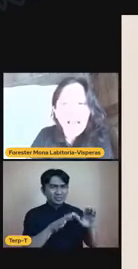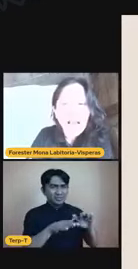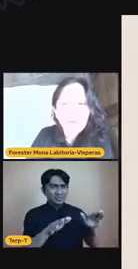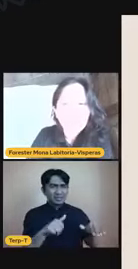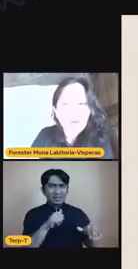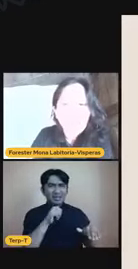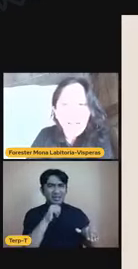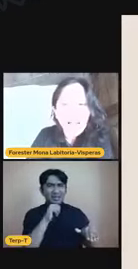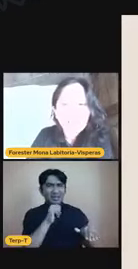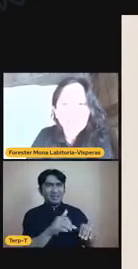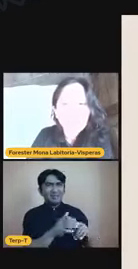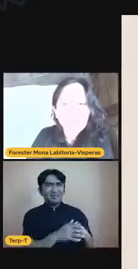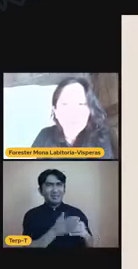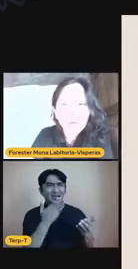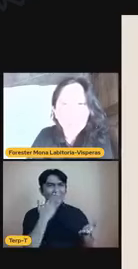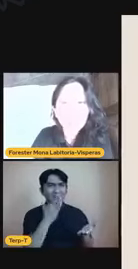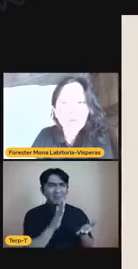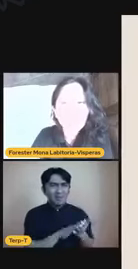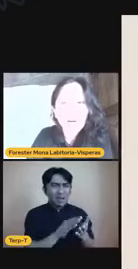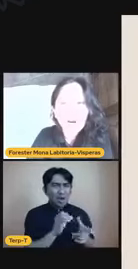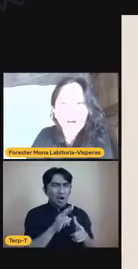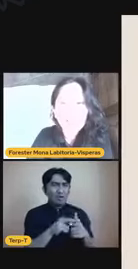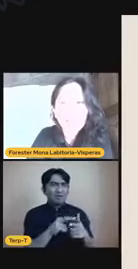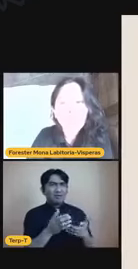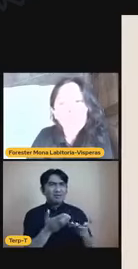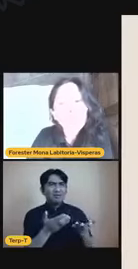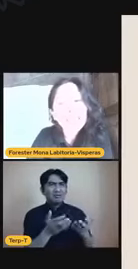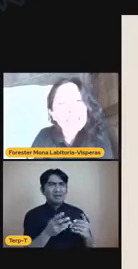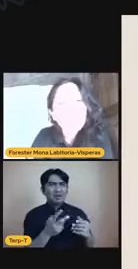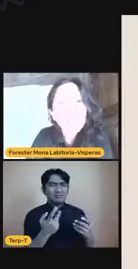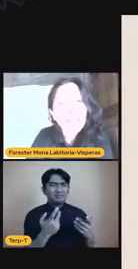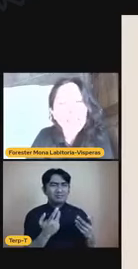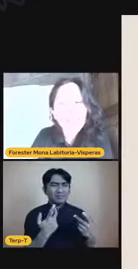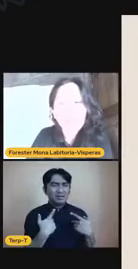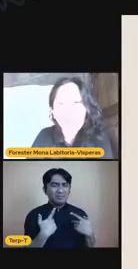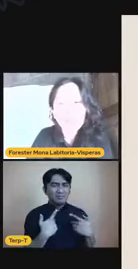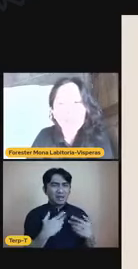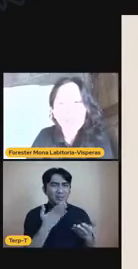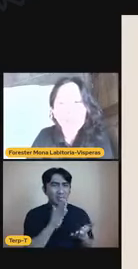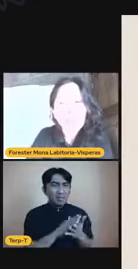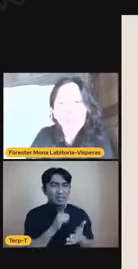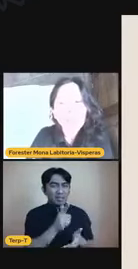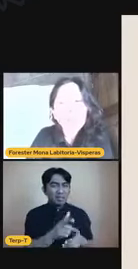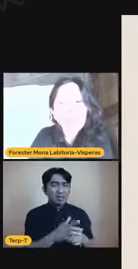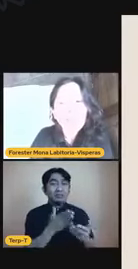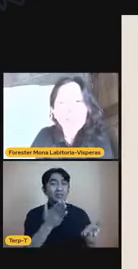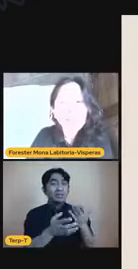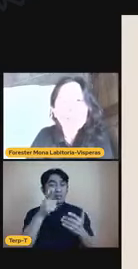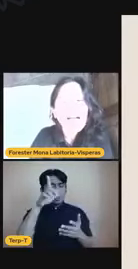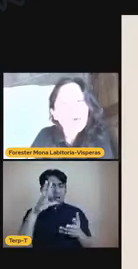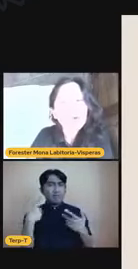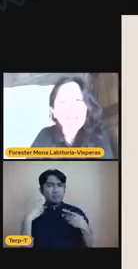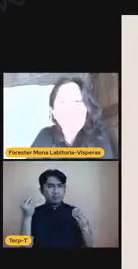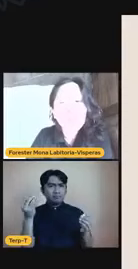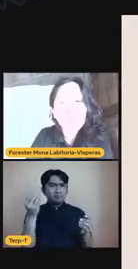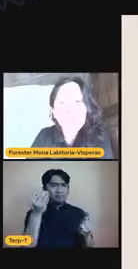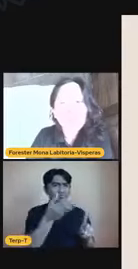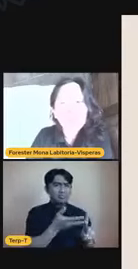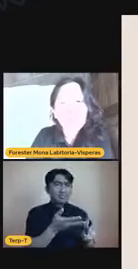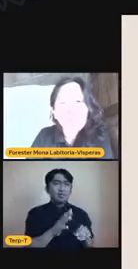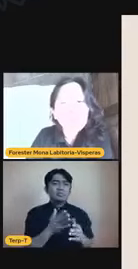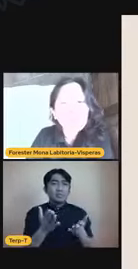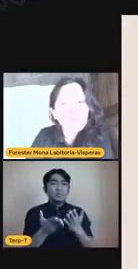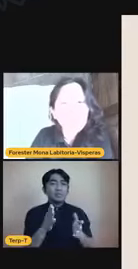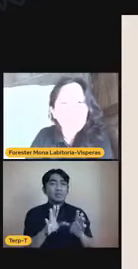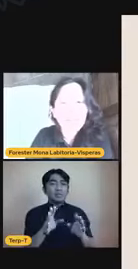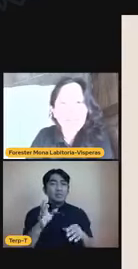They have that so that the works of God may be displayed in them. Maybe God is using our family